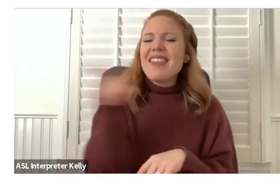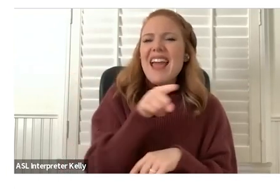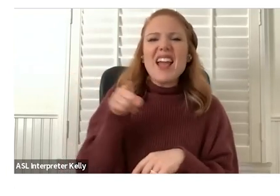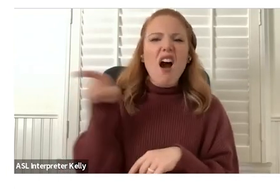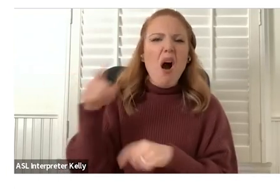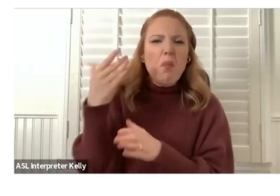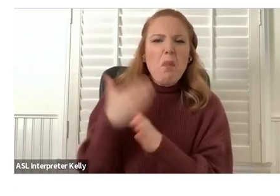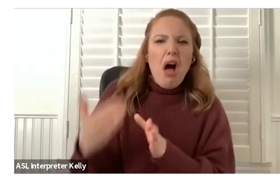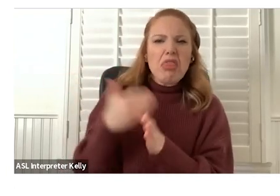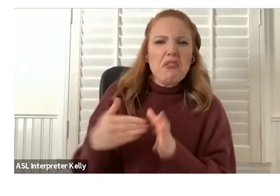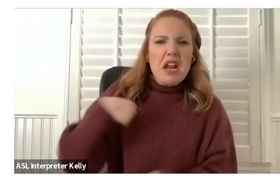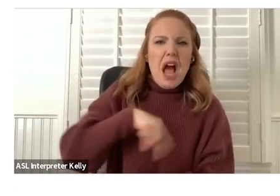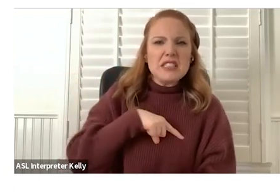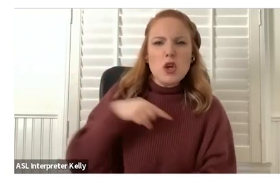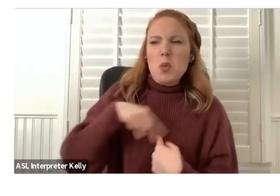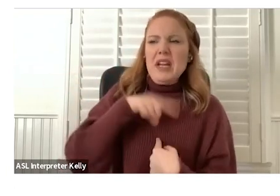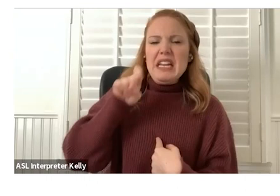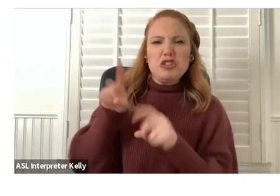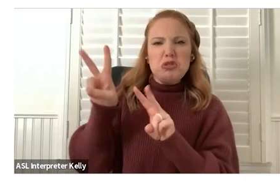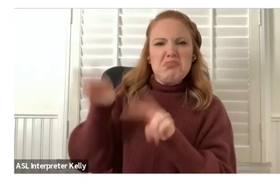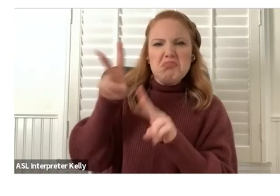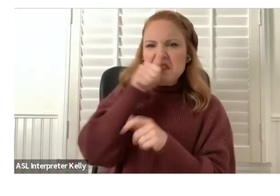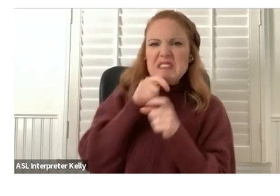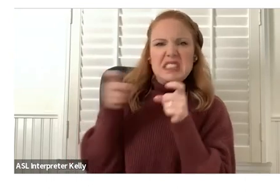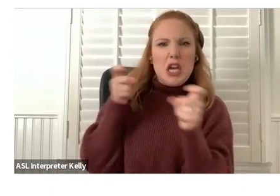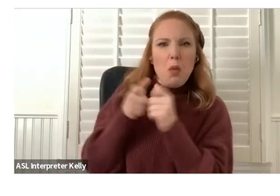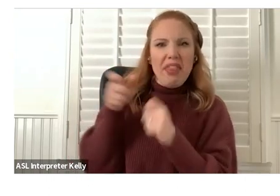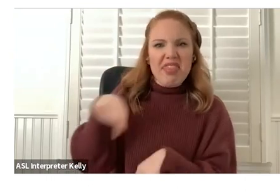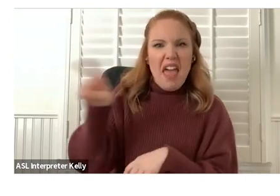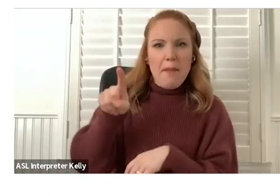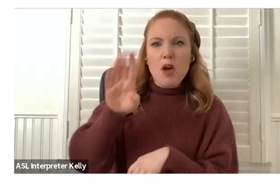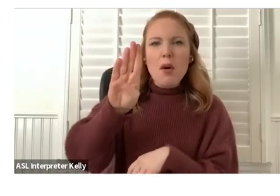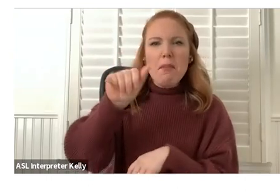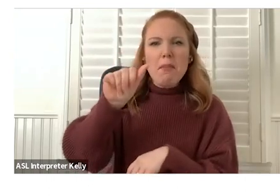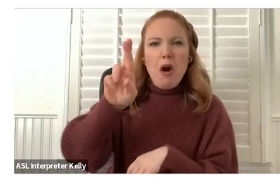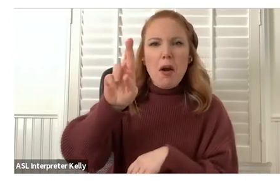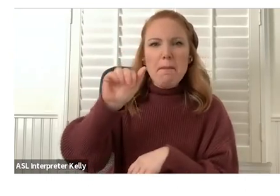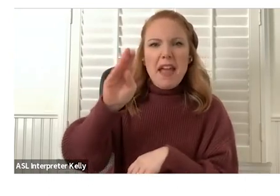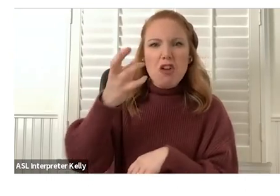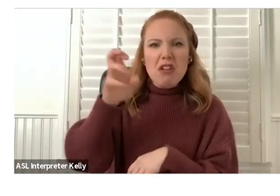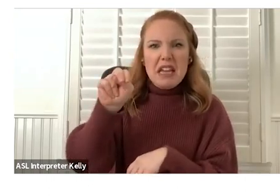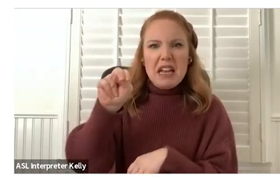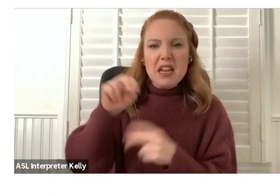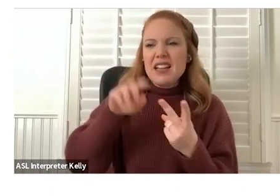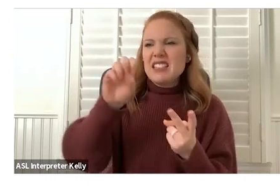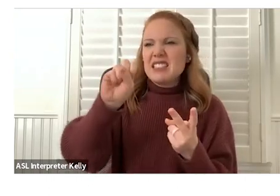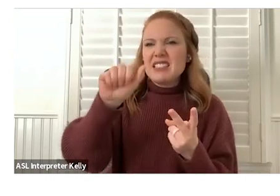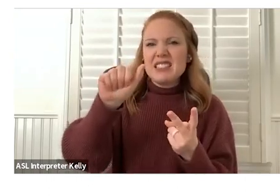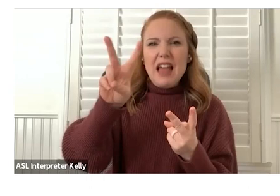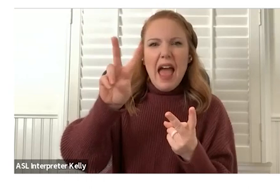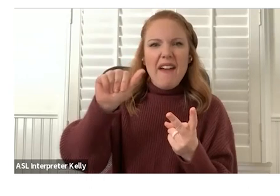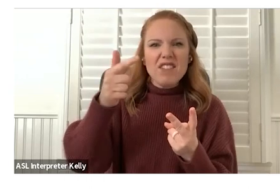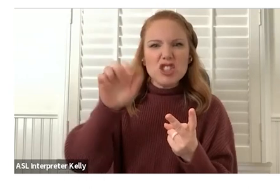Orientalist stereotypes. On the contrasting from that, conversely, we have